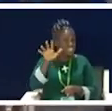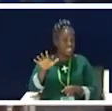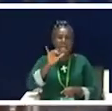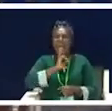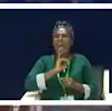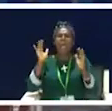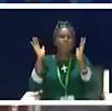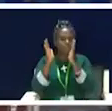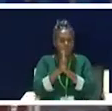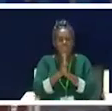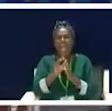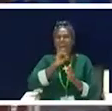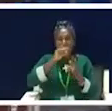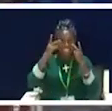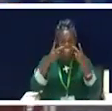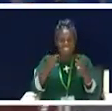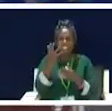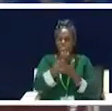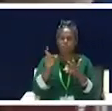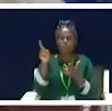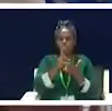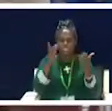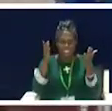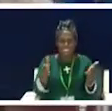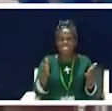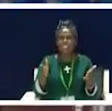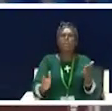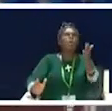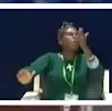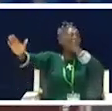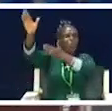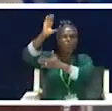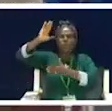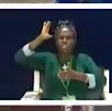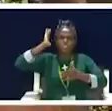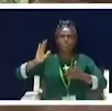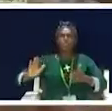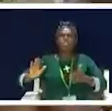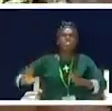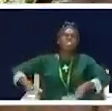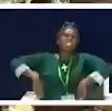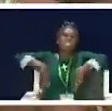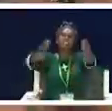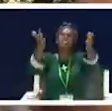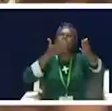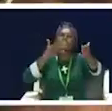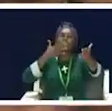see someone here under the sound of my voice. Go on with double favor.